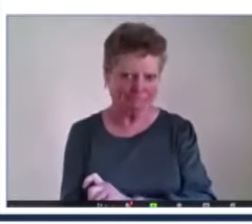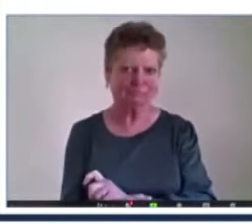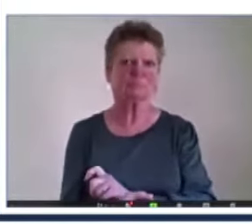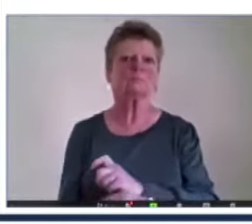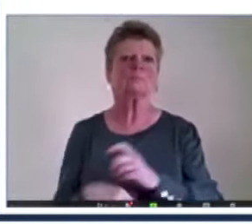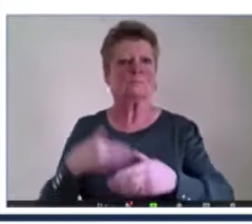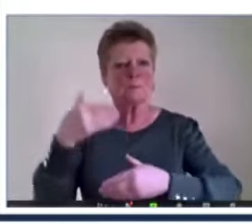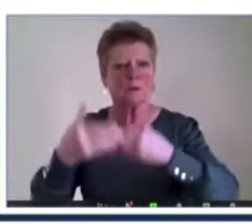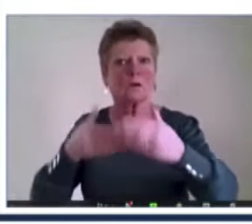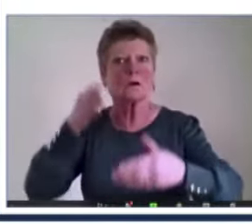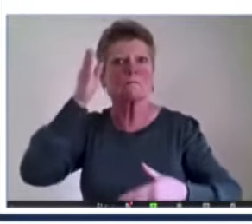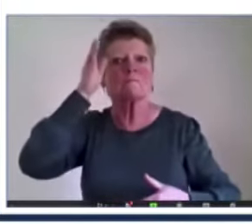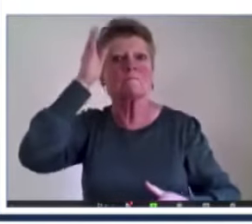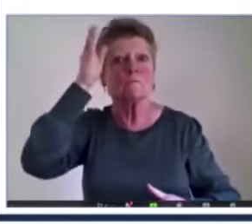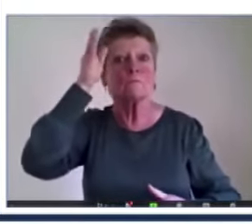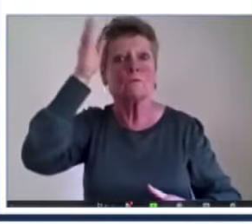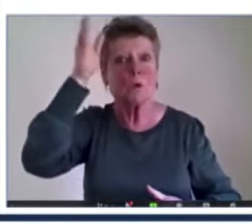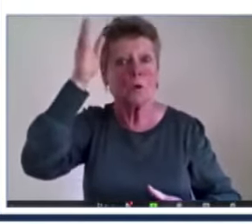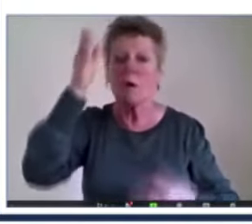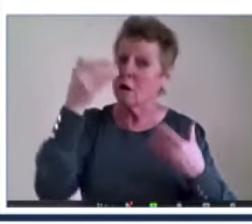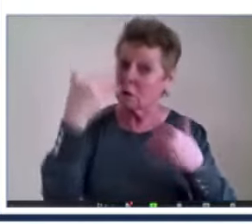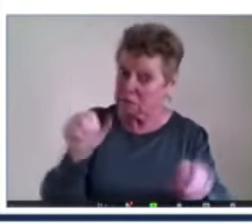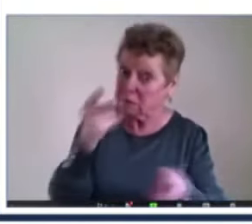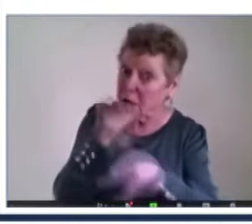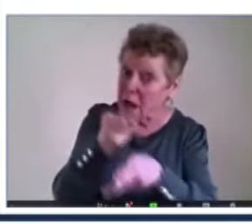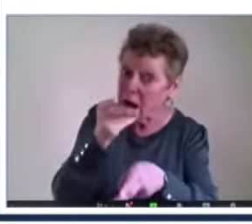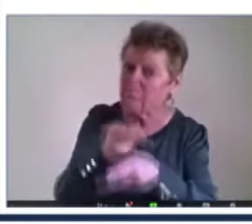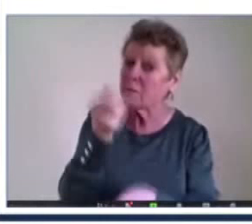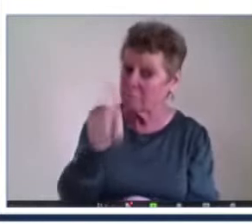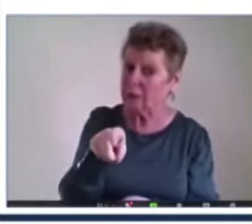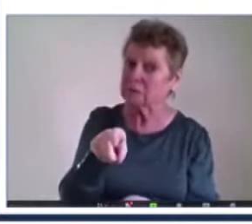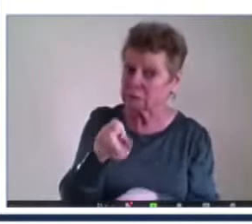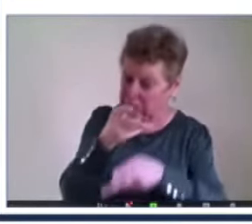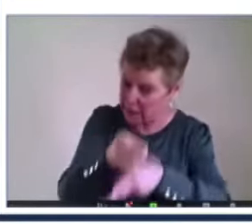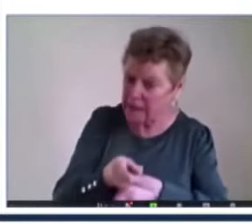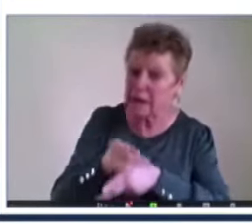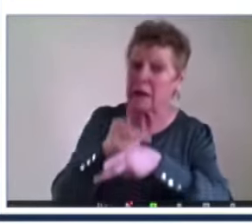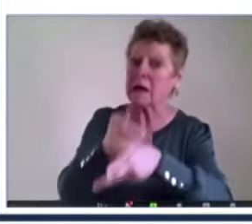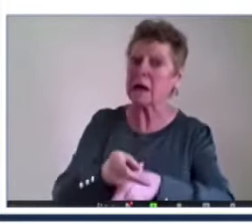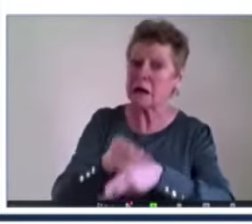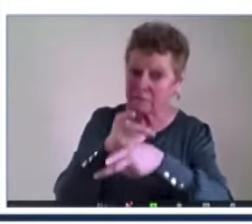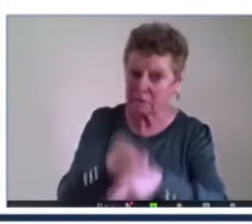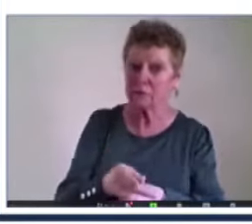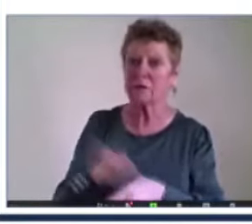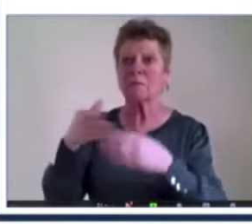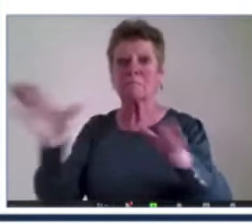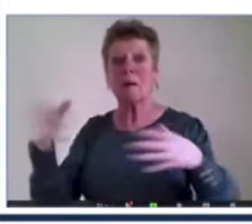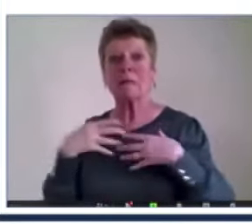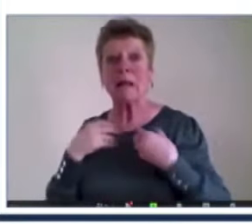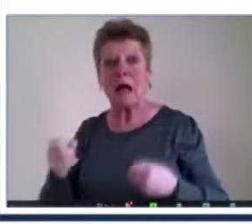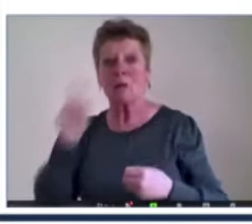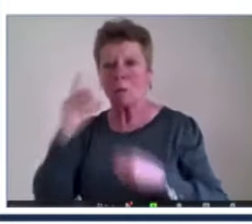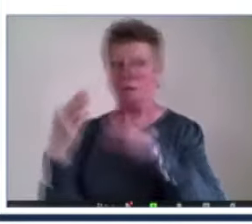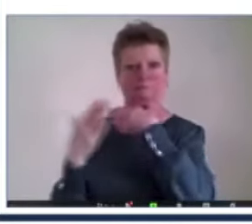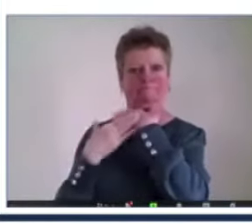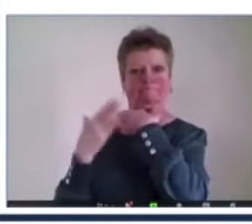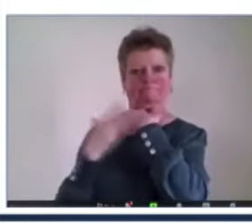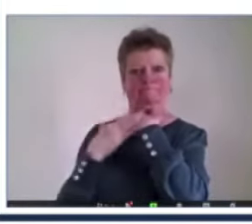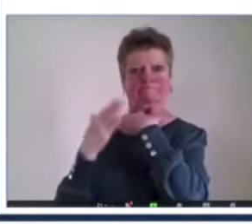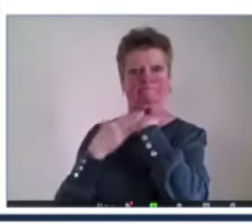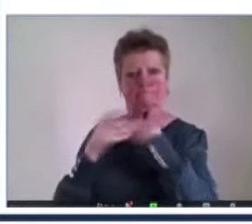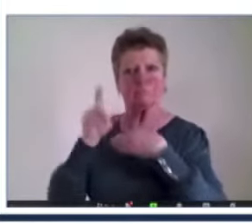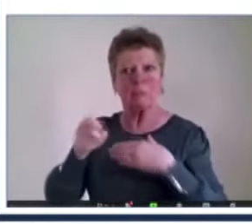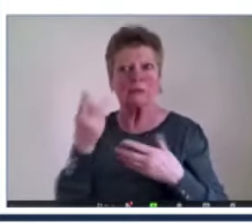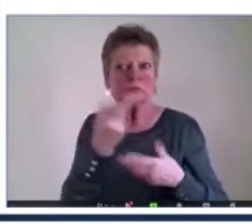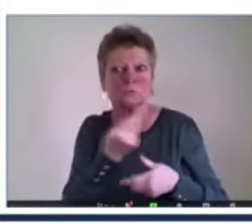into the future where we still have to be very cautious, and public health will continue to advise people about what level of caution they